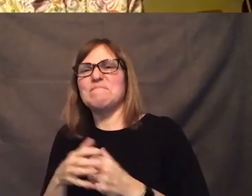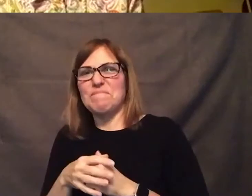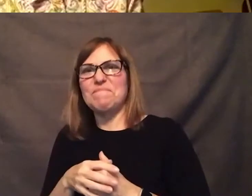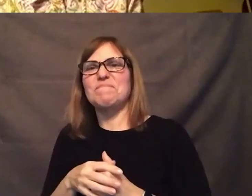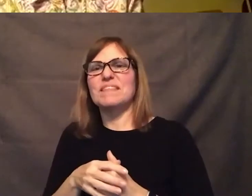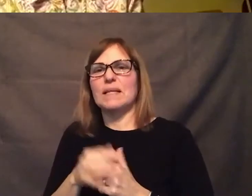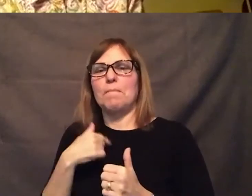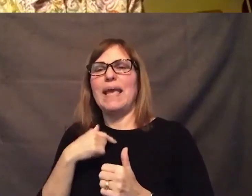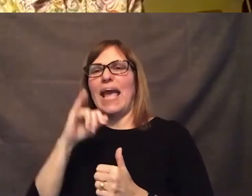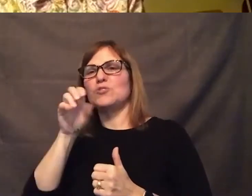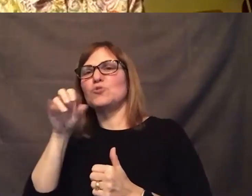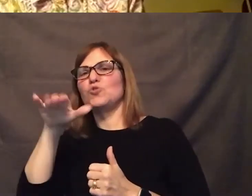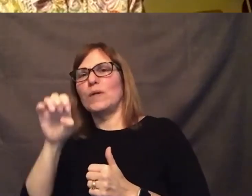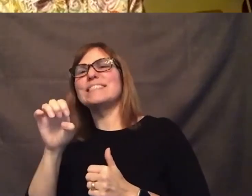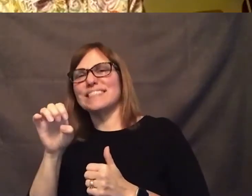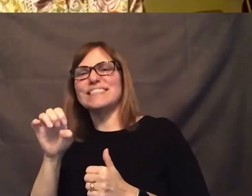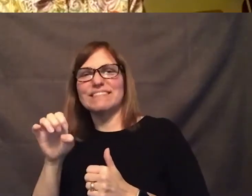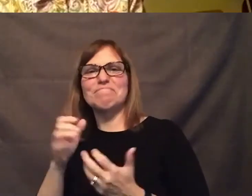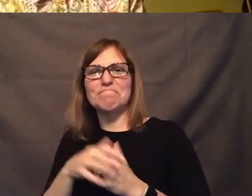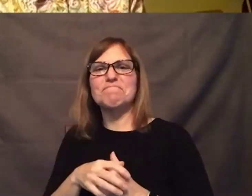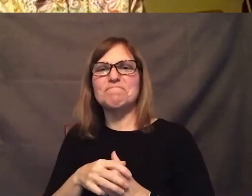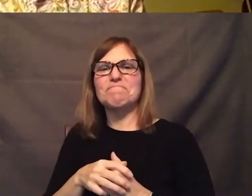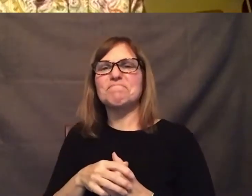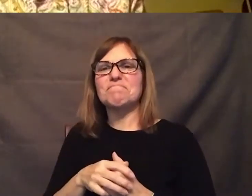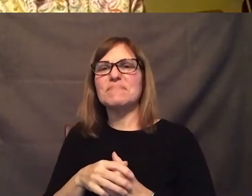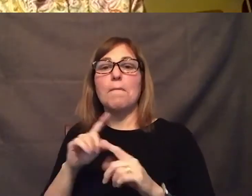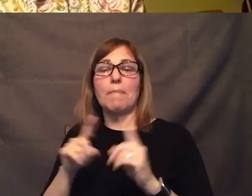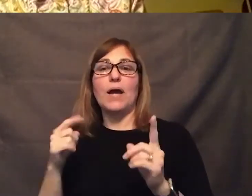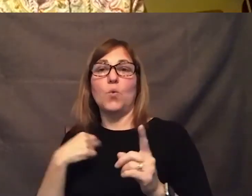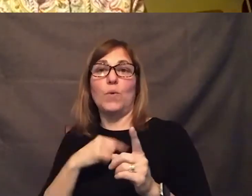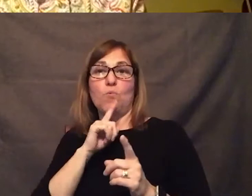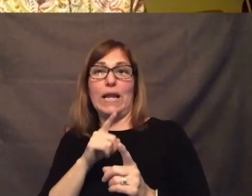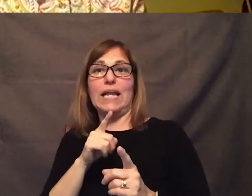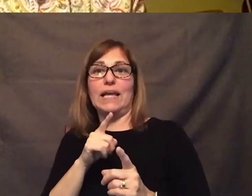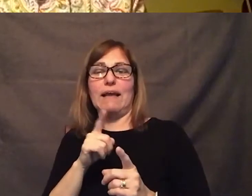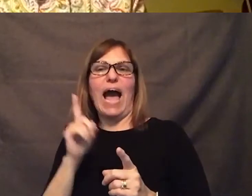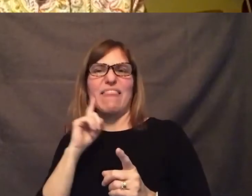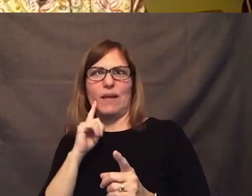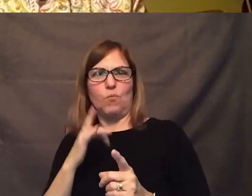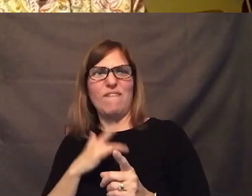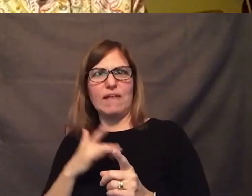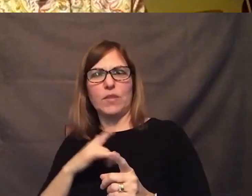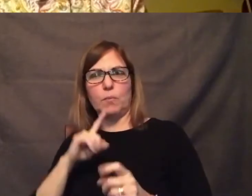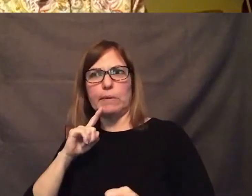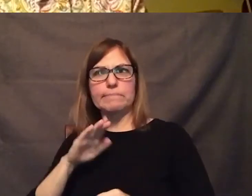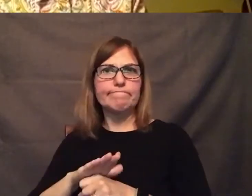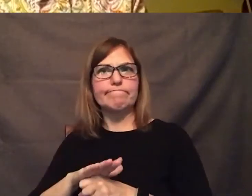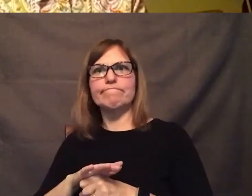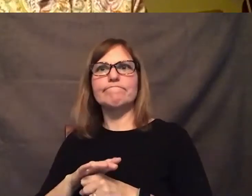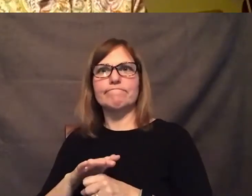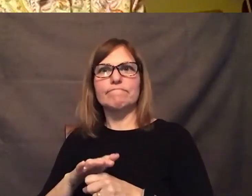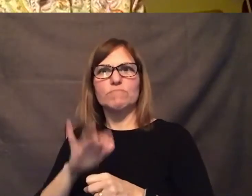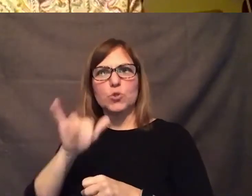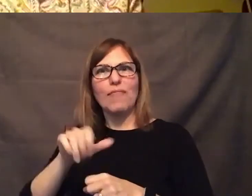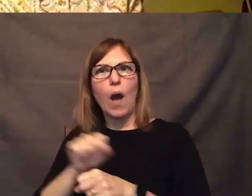Driven. But we really, I think, have felt we were dedicated to that work.